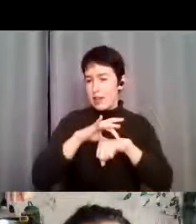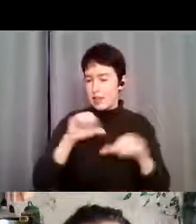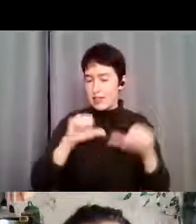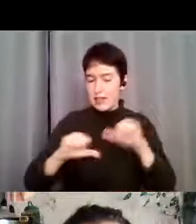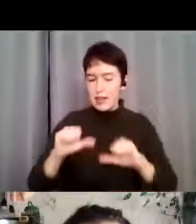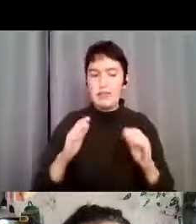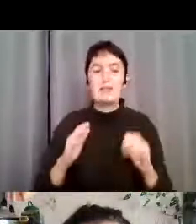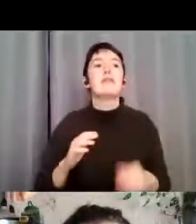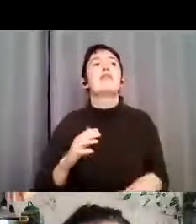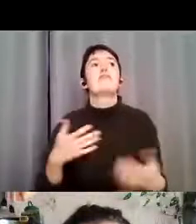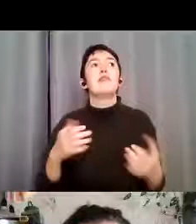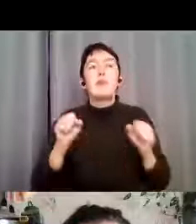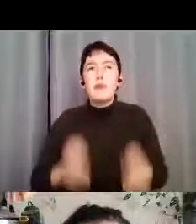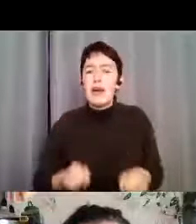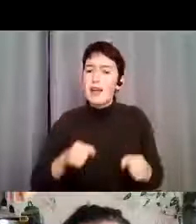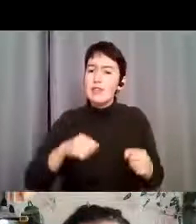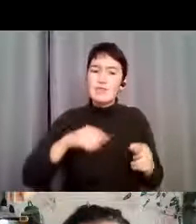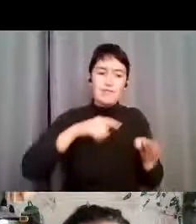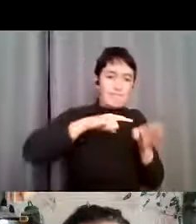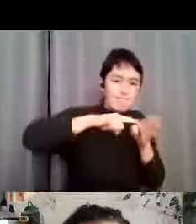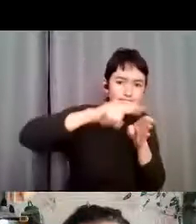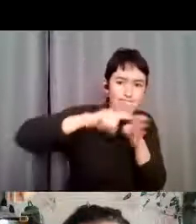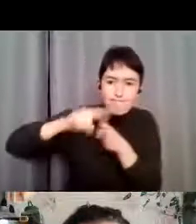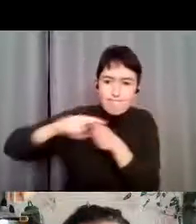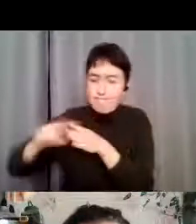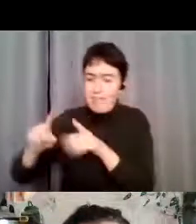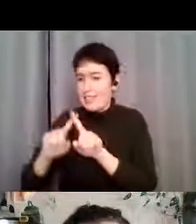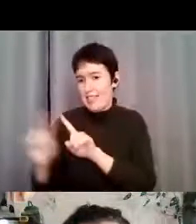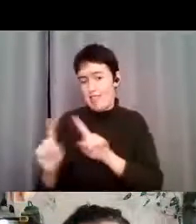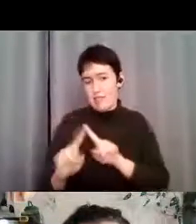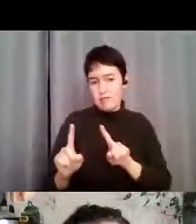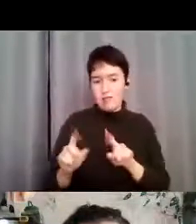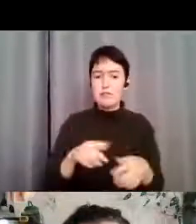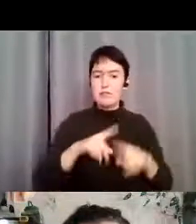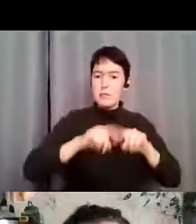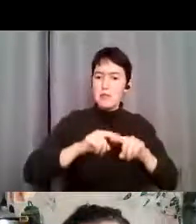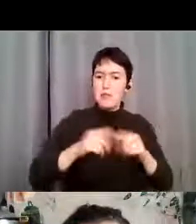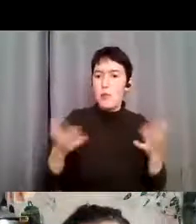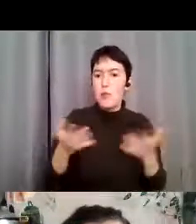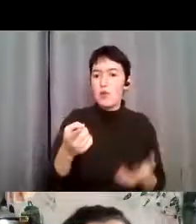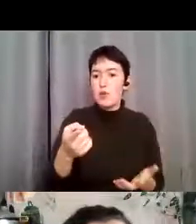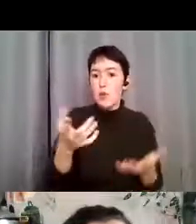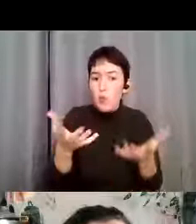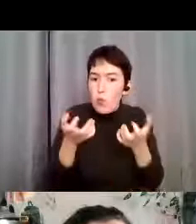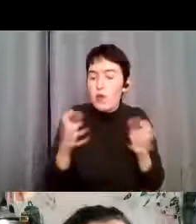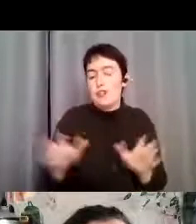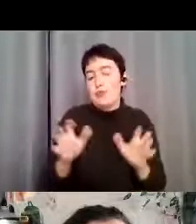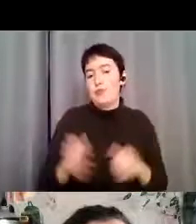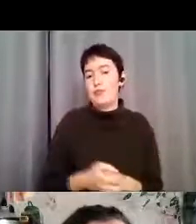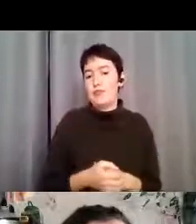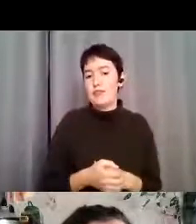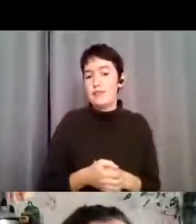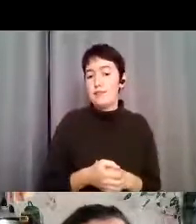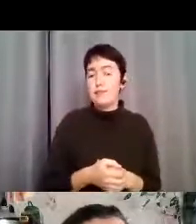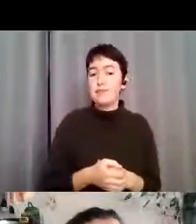be a planetary scientist, depending on what you like to spend your days doing. So these are some colleagues